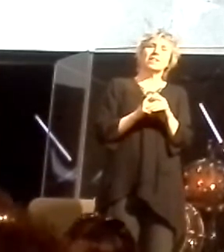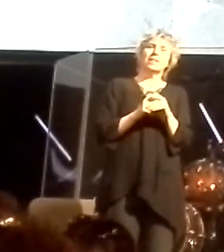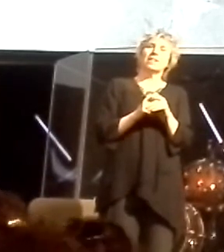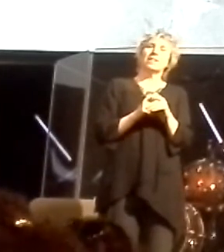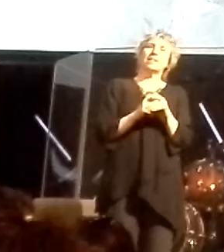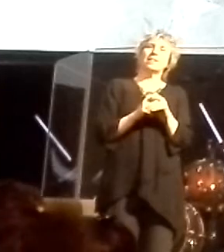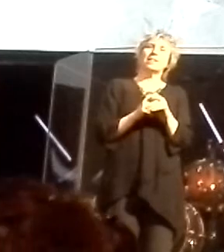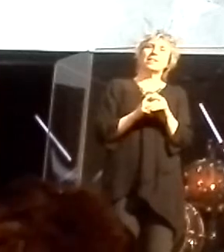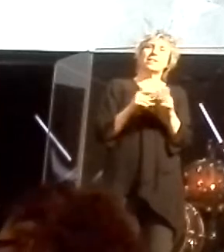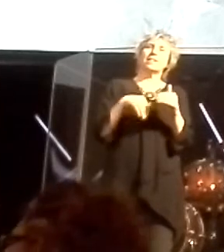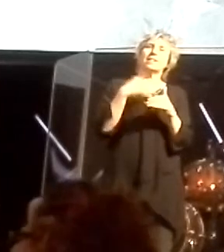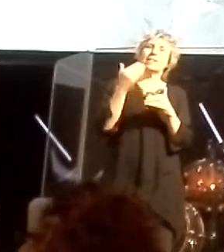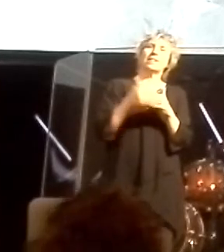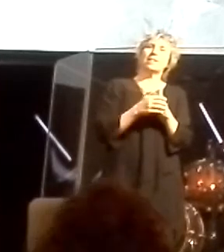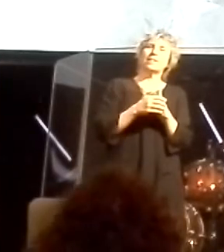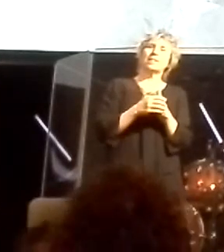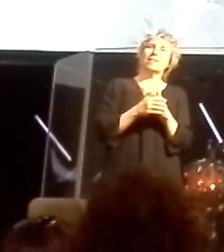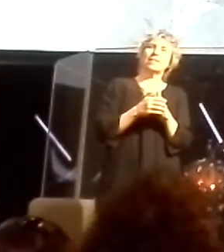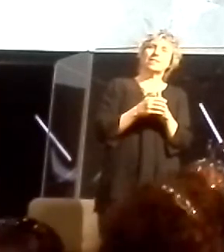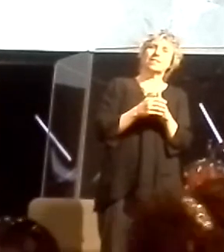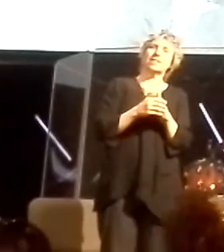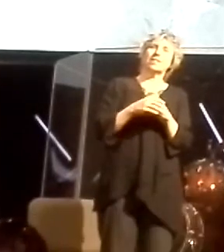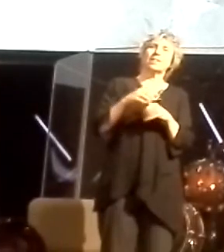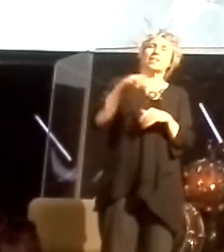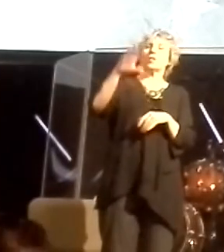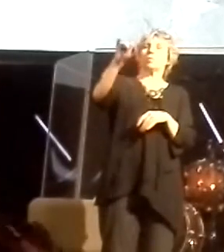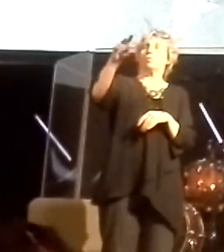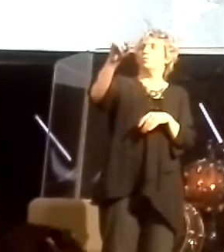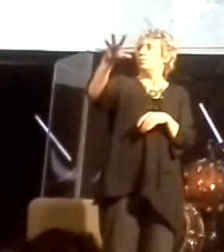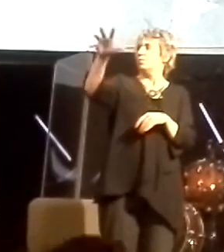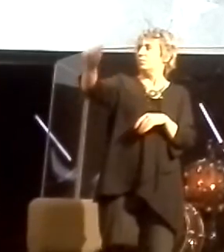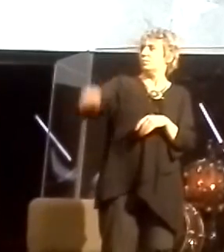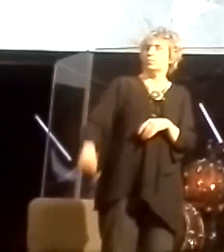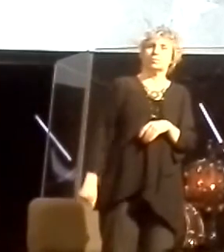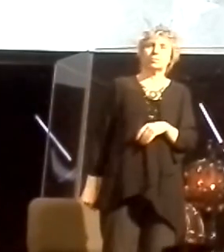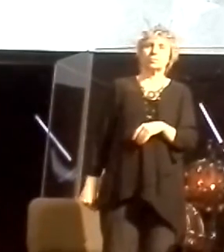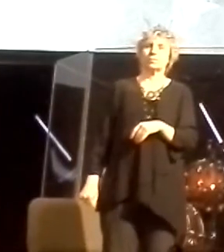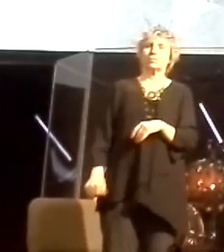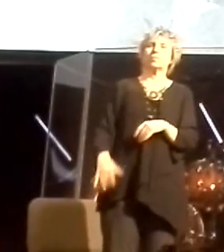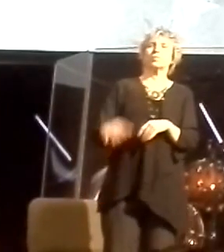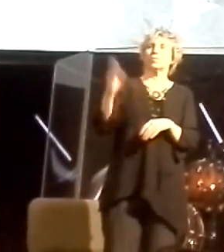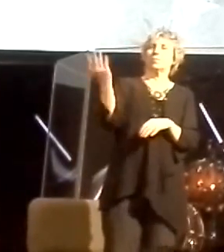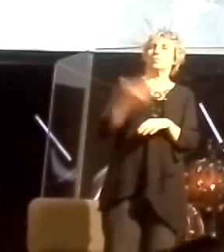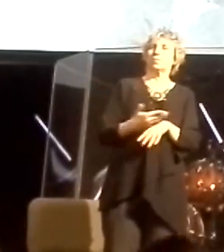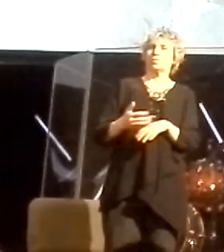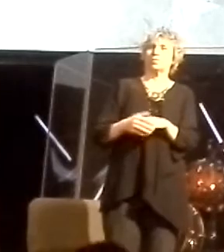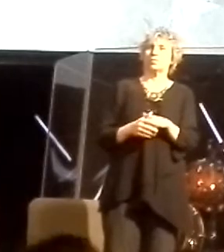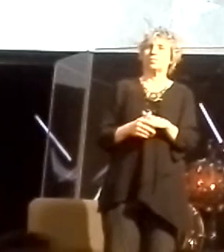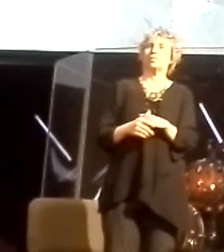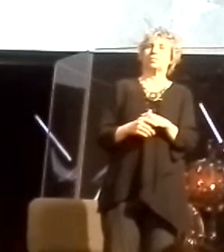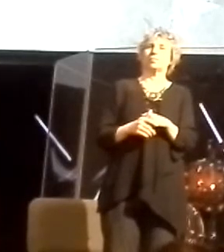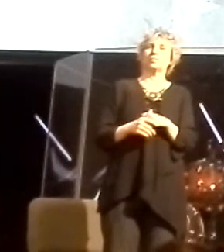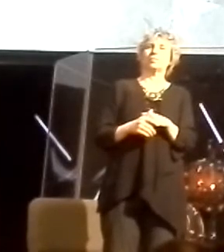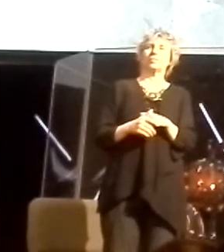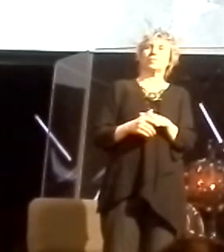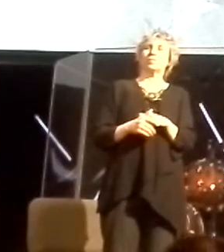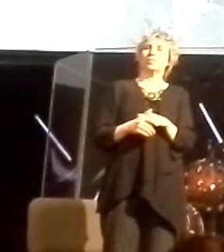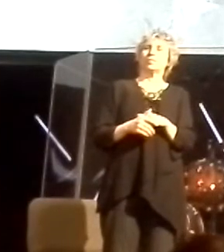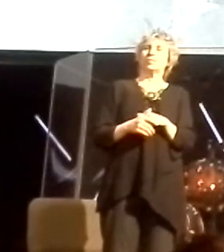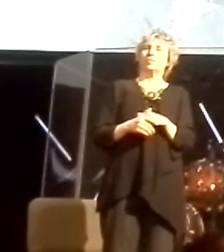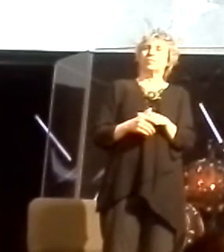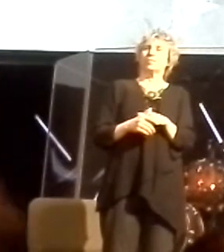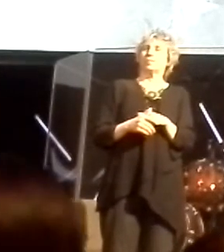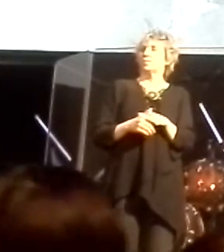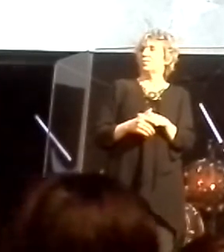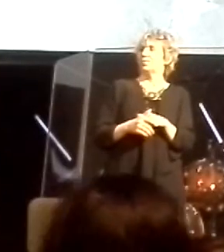Next up, we have Bethany. My life before Christ was impossible. Full of anger, pain, hurt,